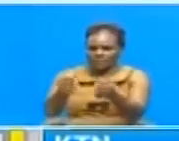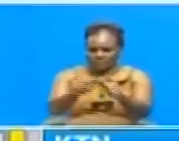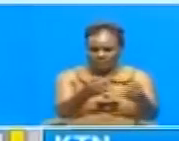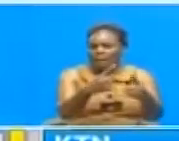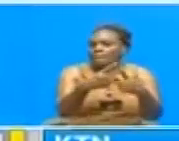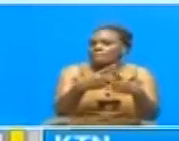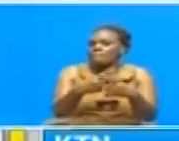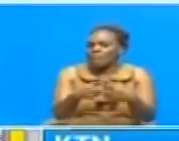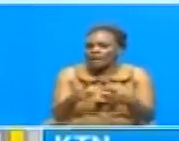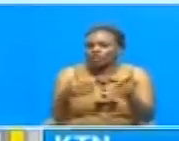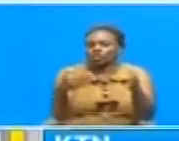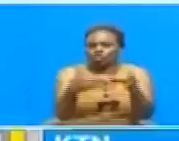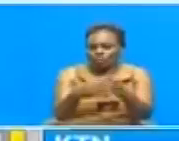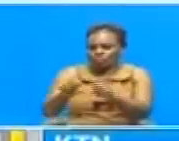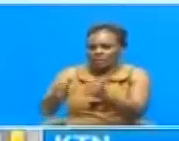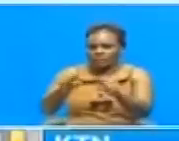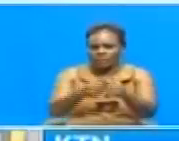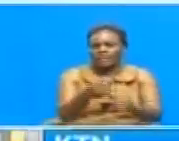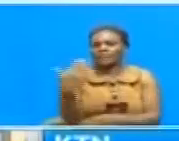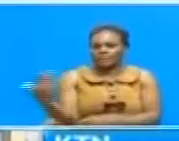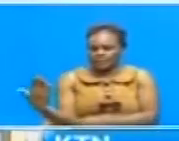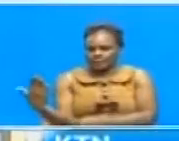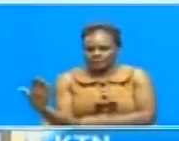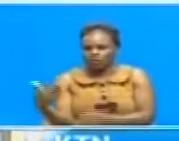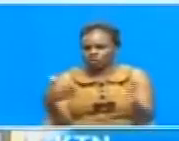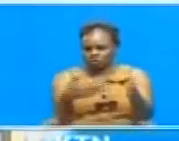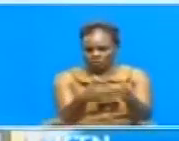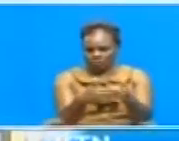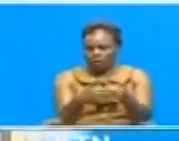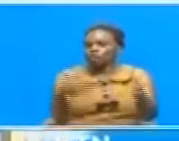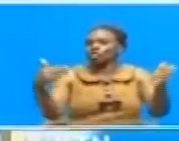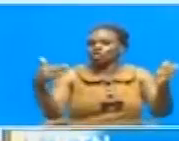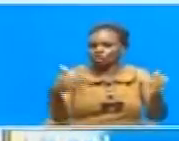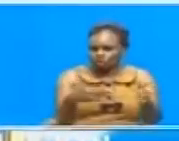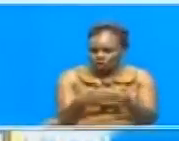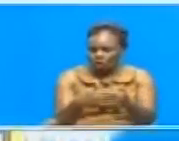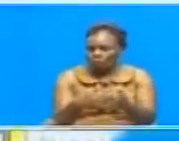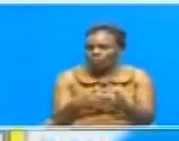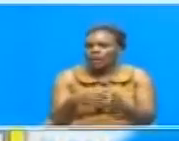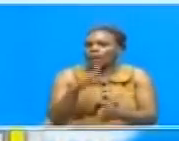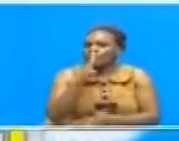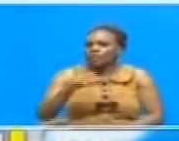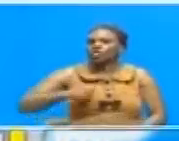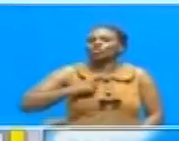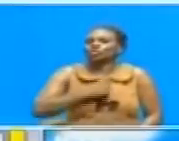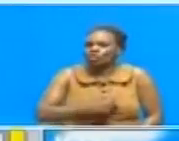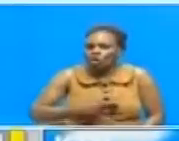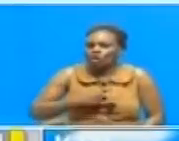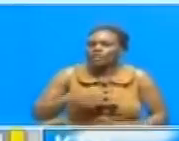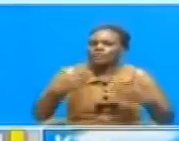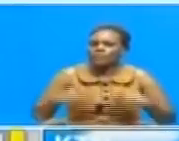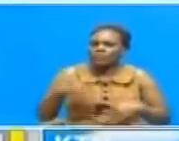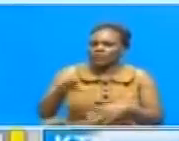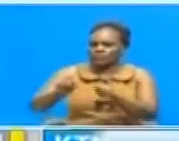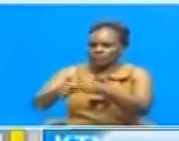but let's stop the destruction of life and property. Mm-hmm. Let's stop sympathizing with those who have